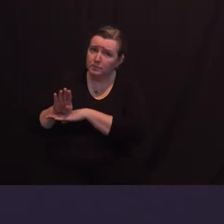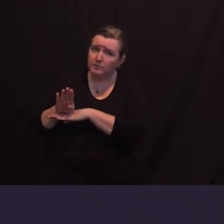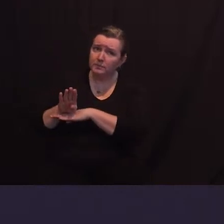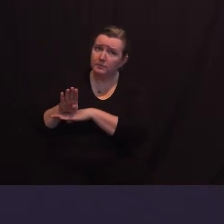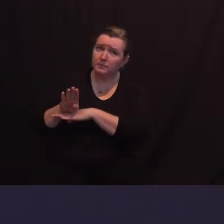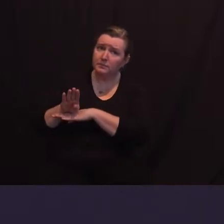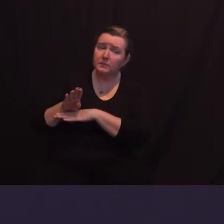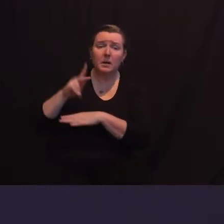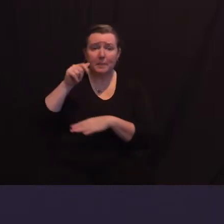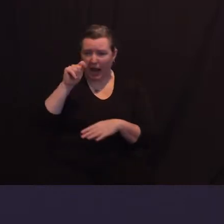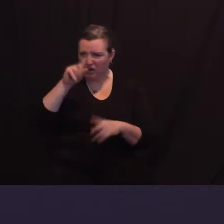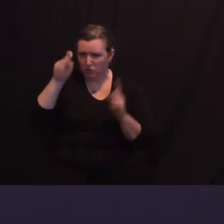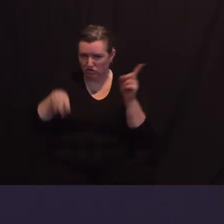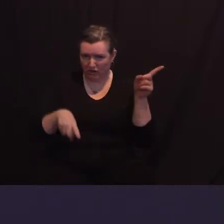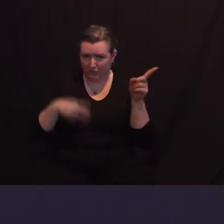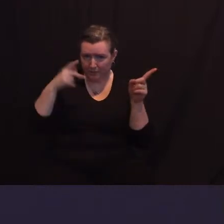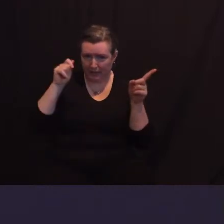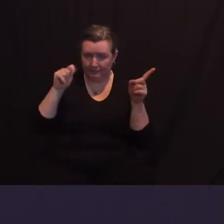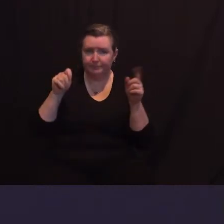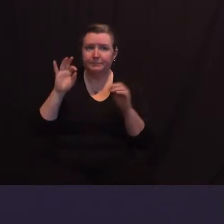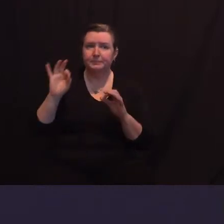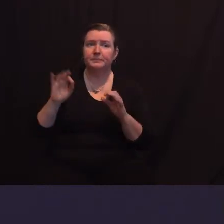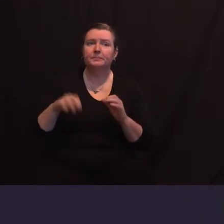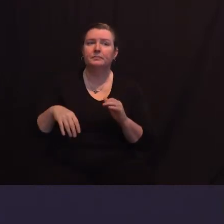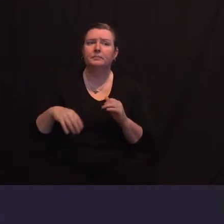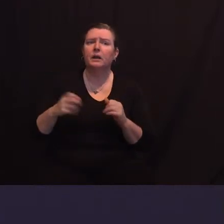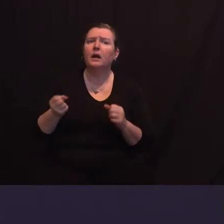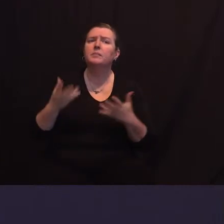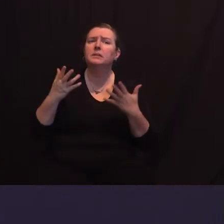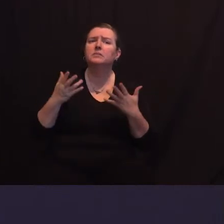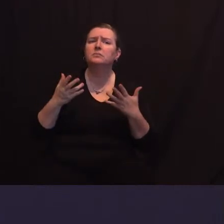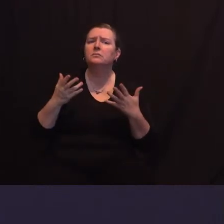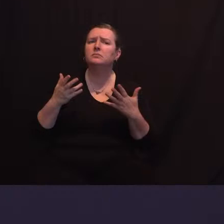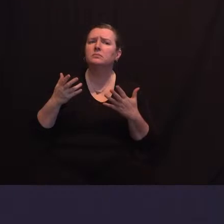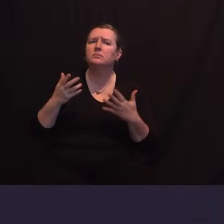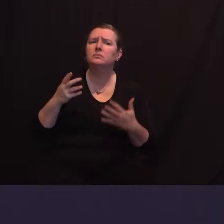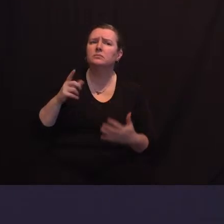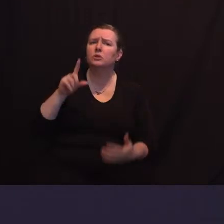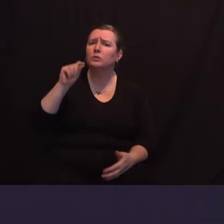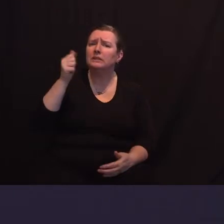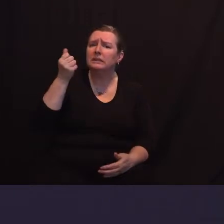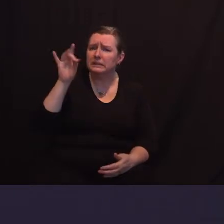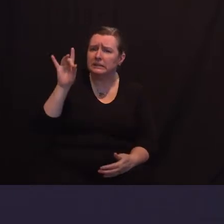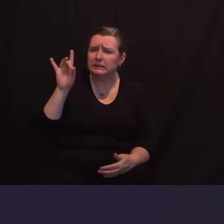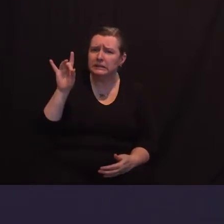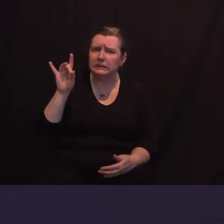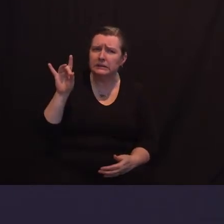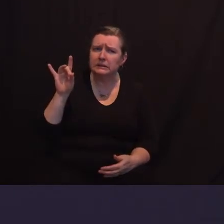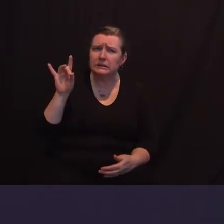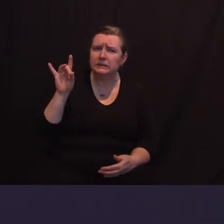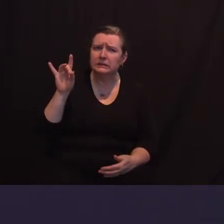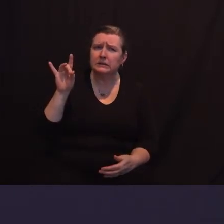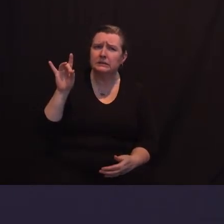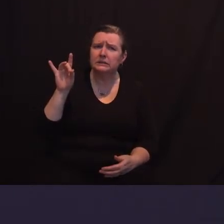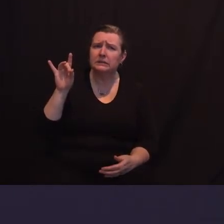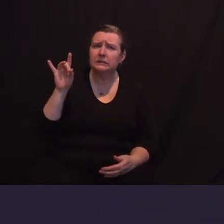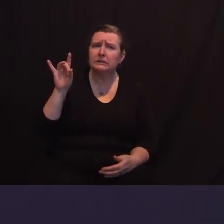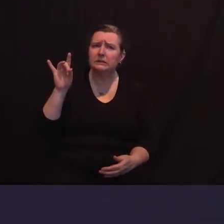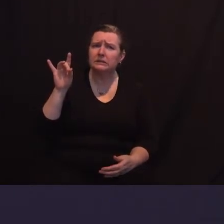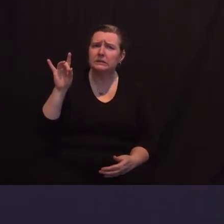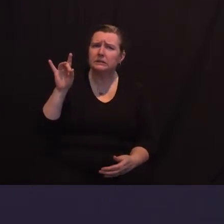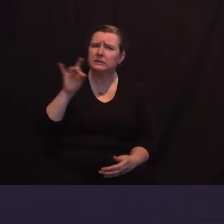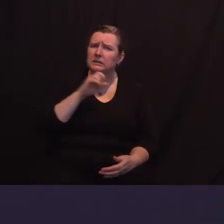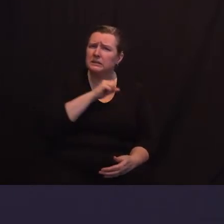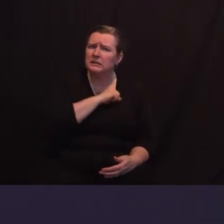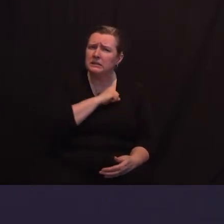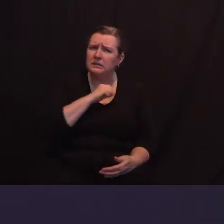in 2018, and in the 3 years since, there's been no action by the Senate to confirm you to your position. Given the fact that